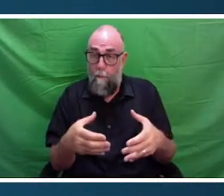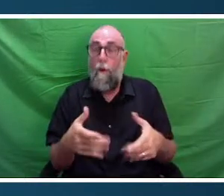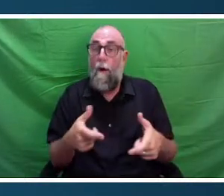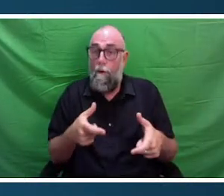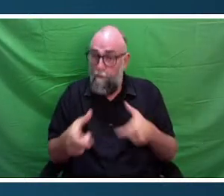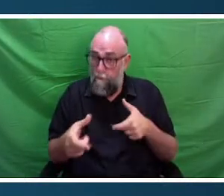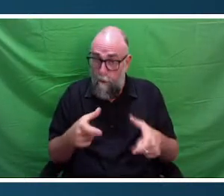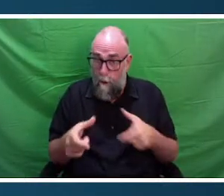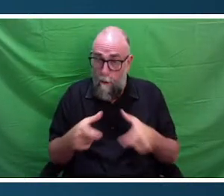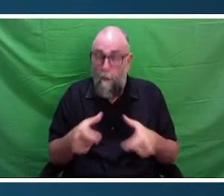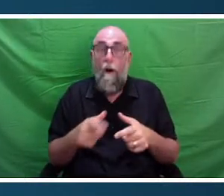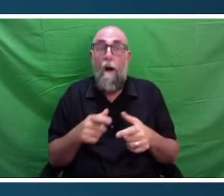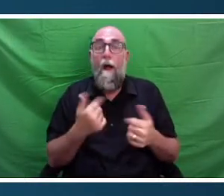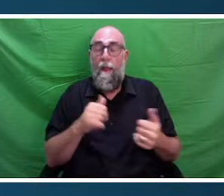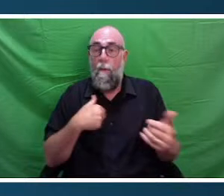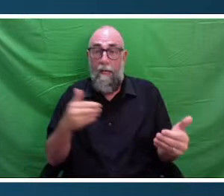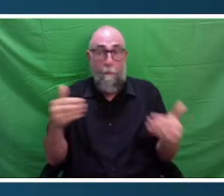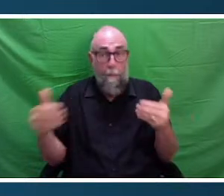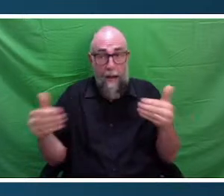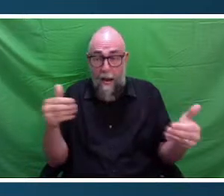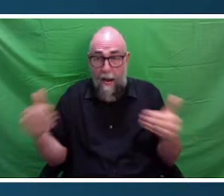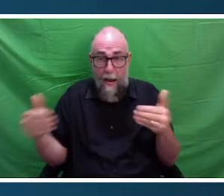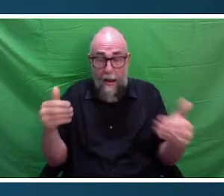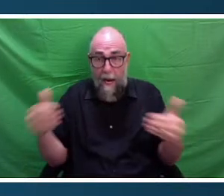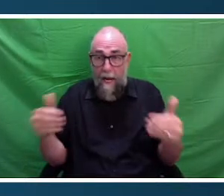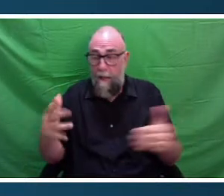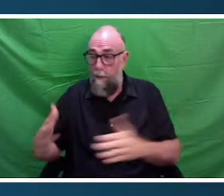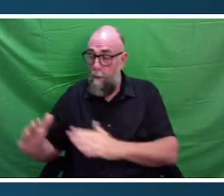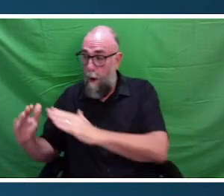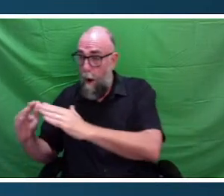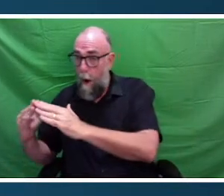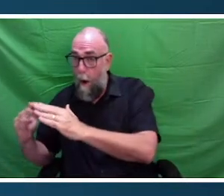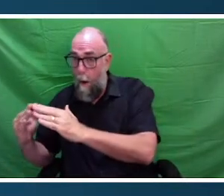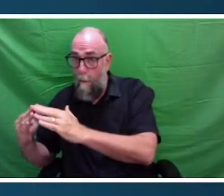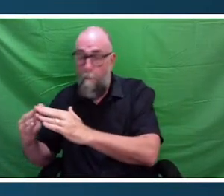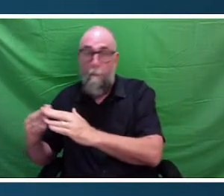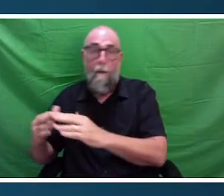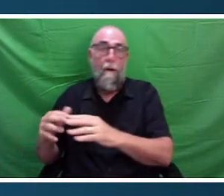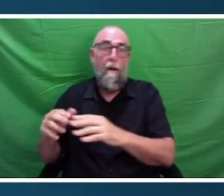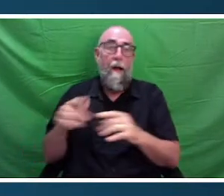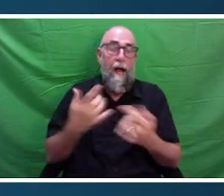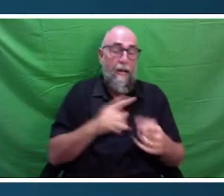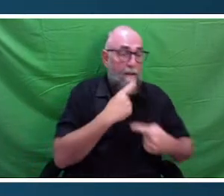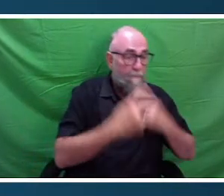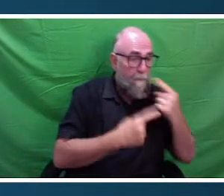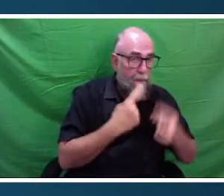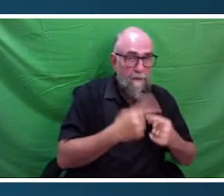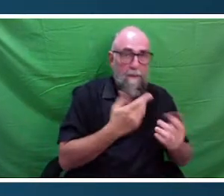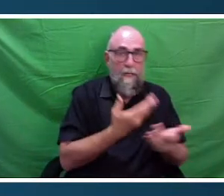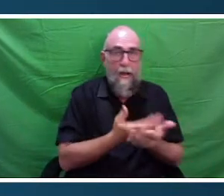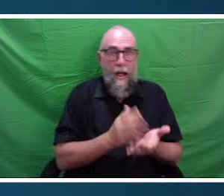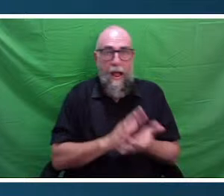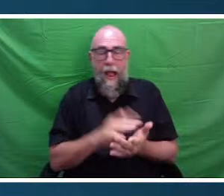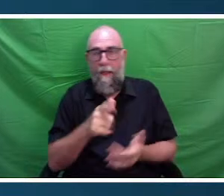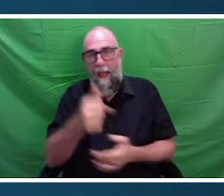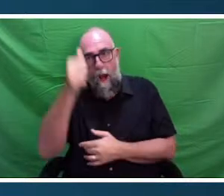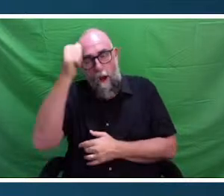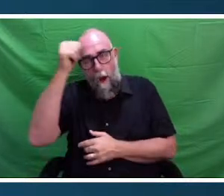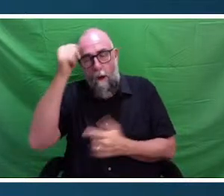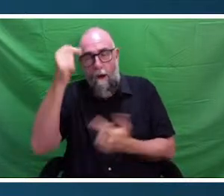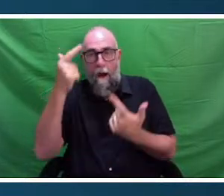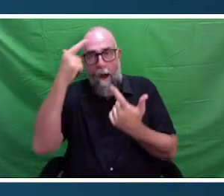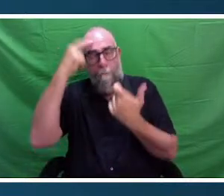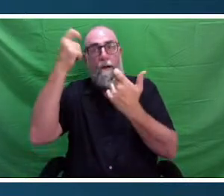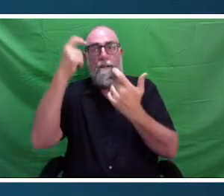able to compare to non-sending households as well. And we've got a lot of information in there about how people select in, how they know about the schemes, to try and sort of